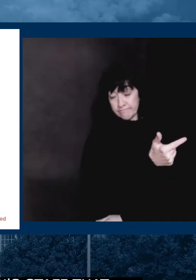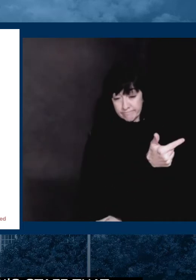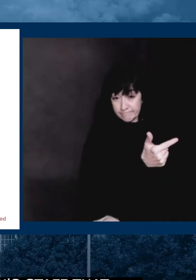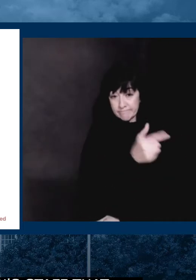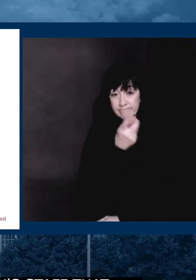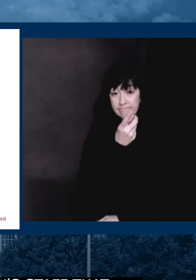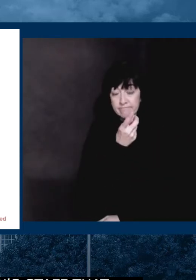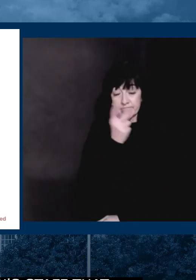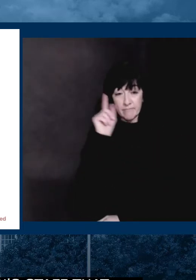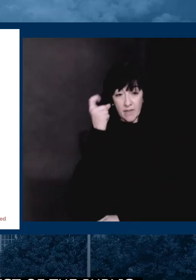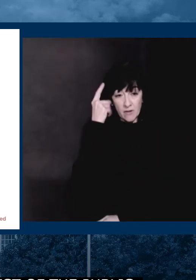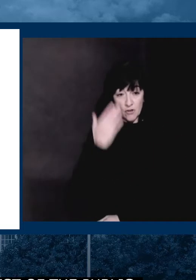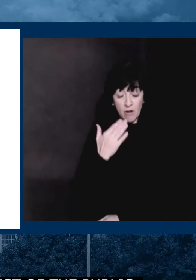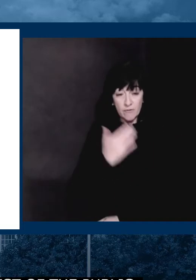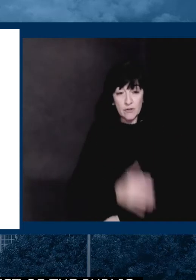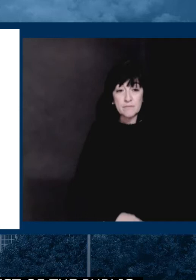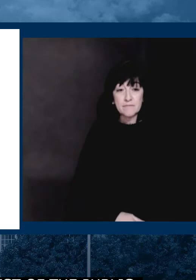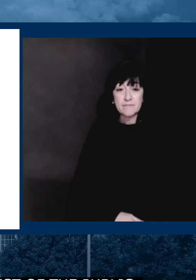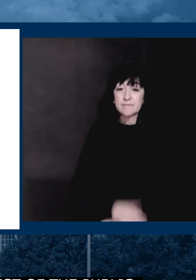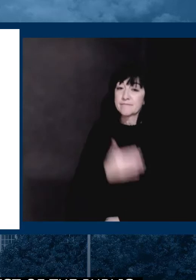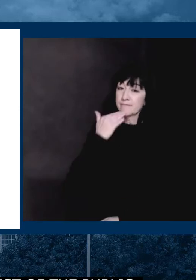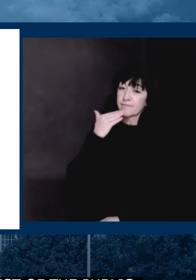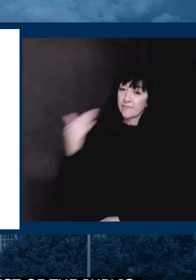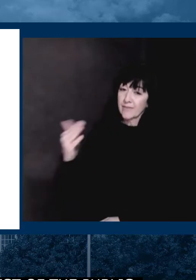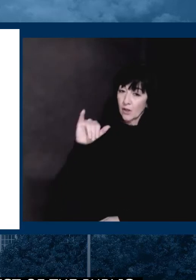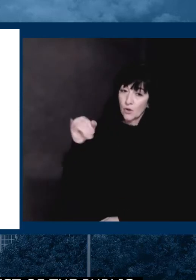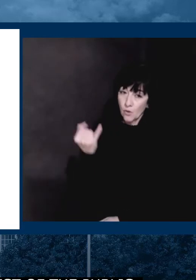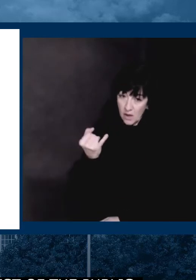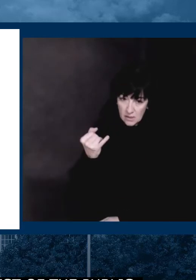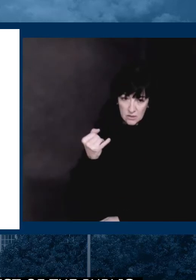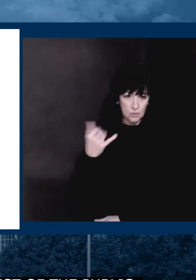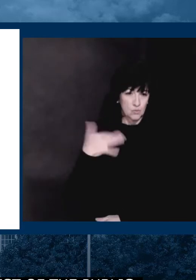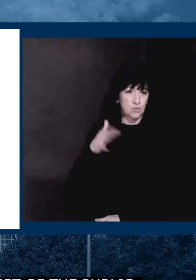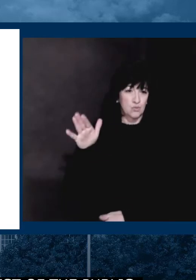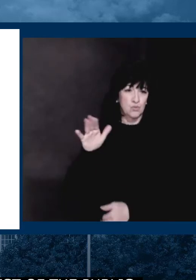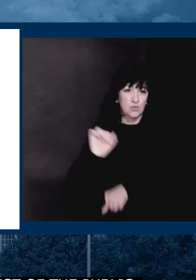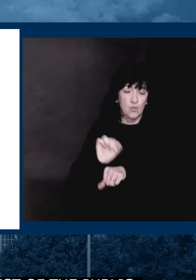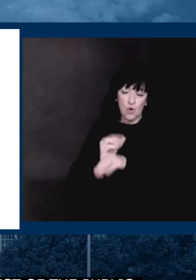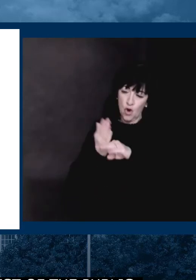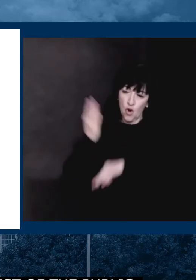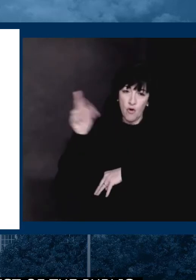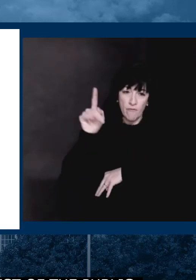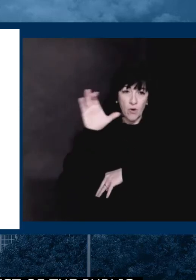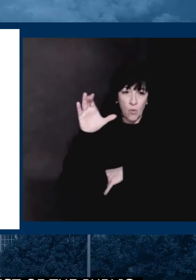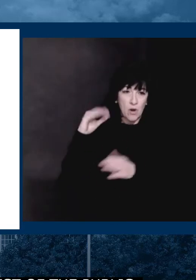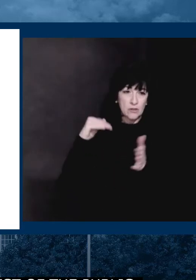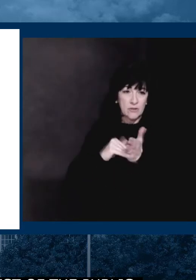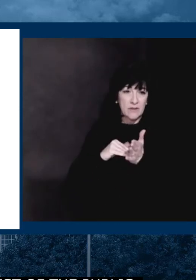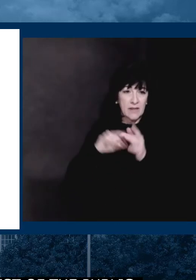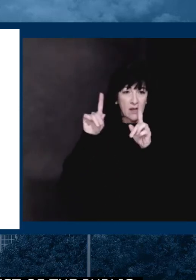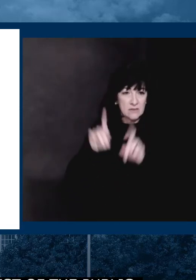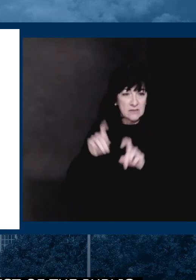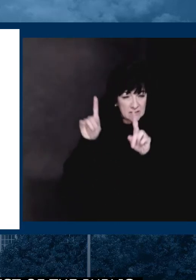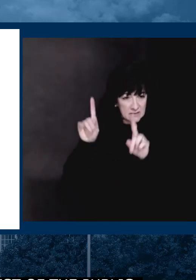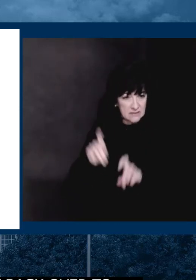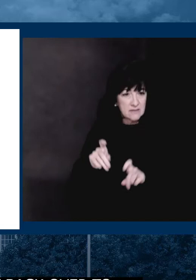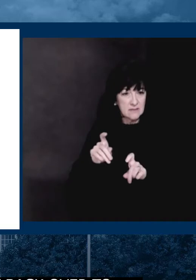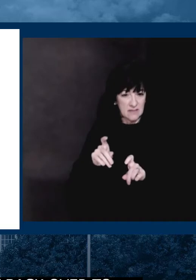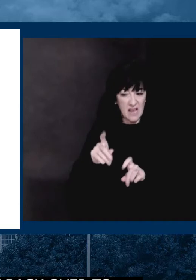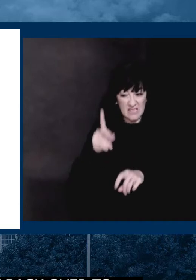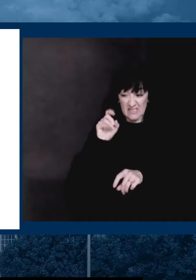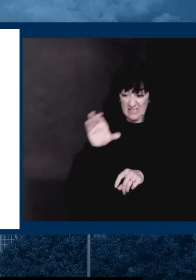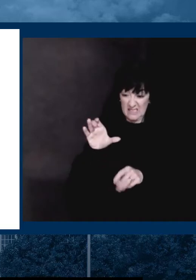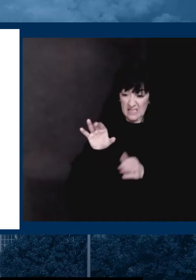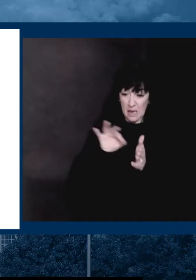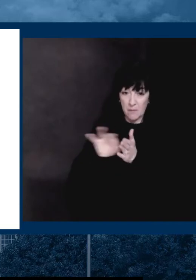AJ. Tremendous work there. Well over 100,000 tests already in December, breaking the November